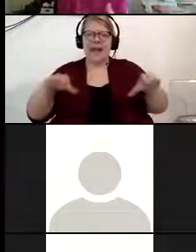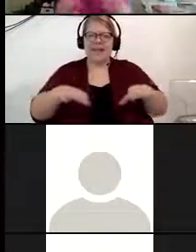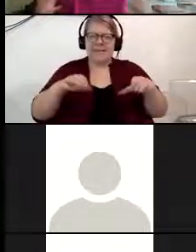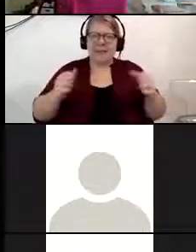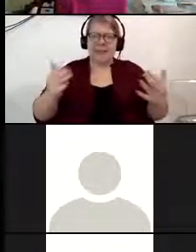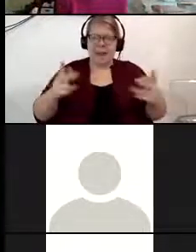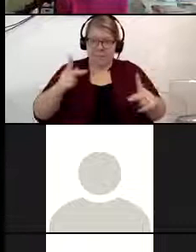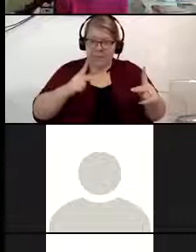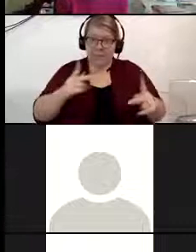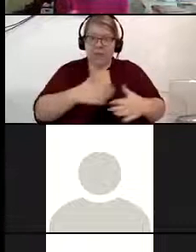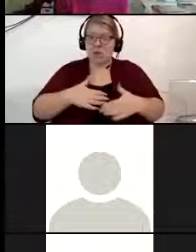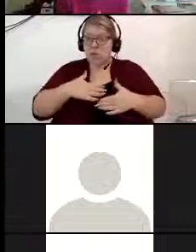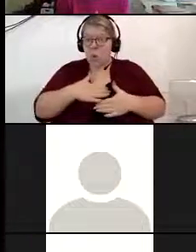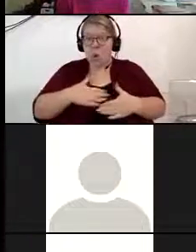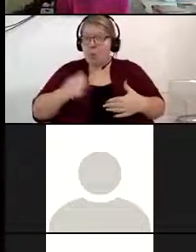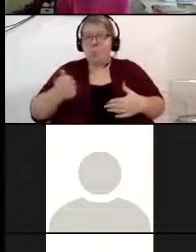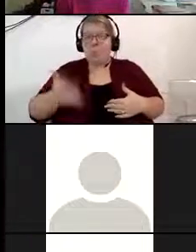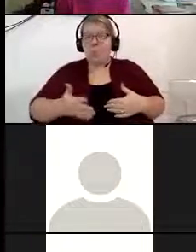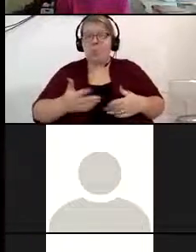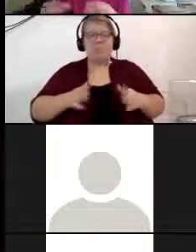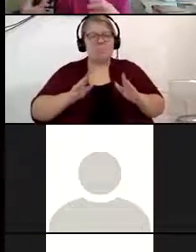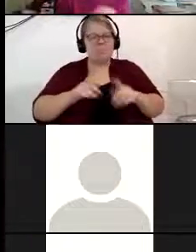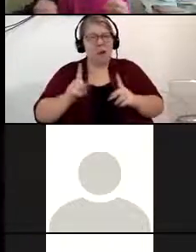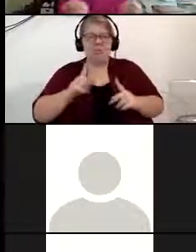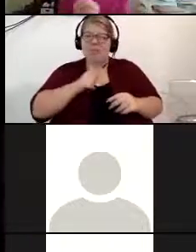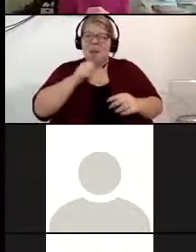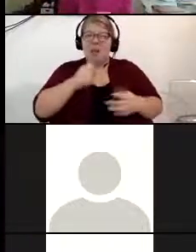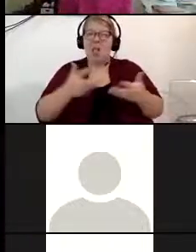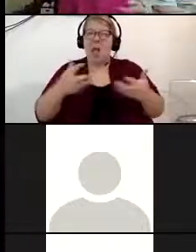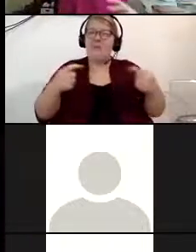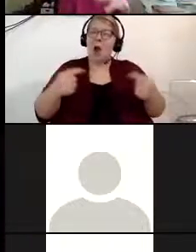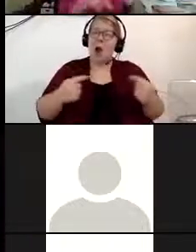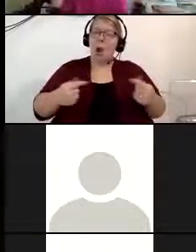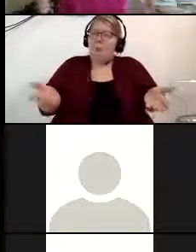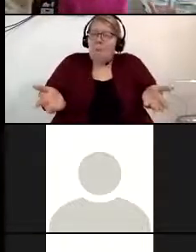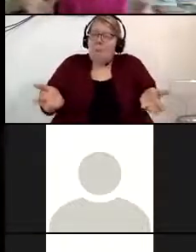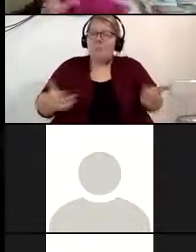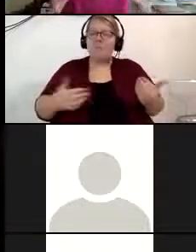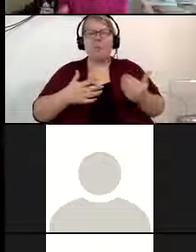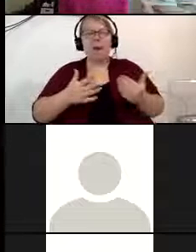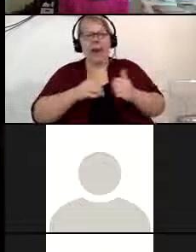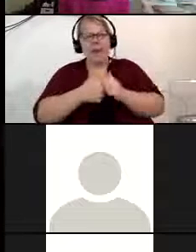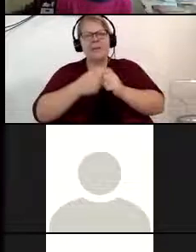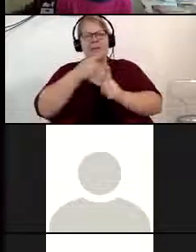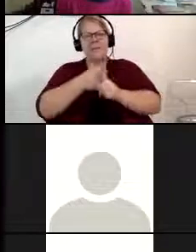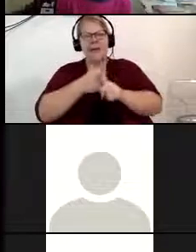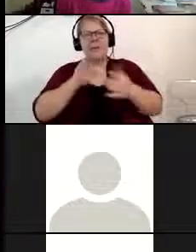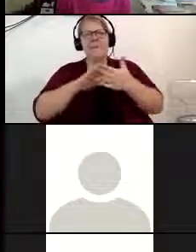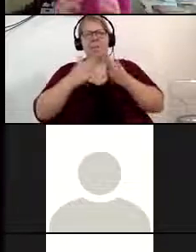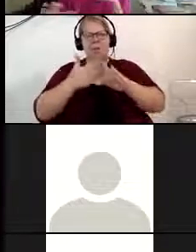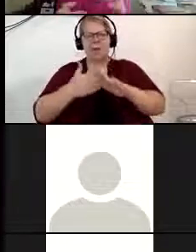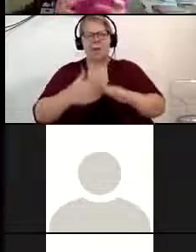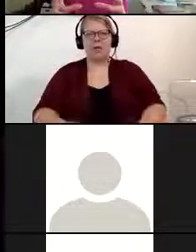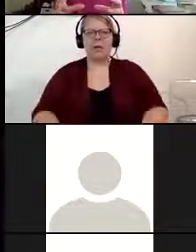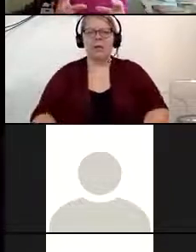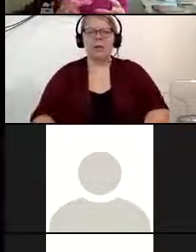enjoy without necessarily much harm? What's the impact on us as a community?